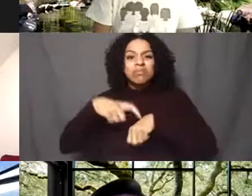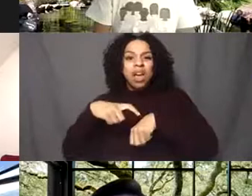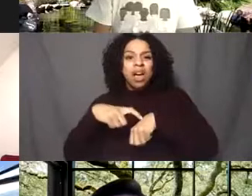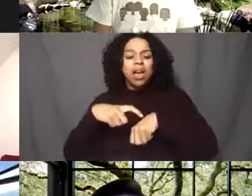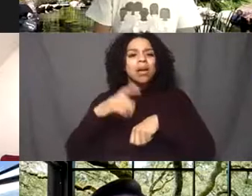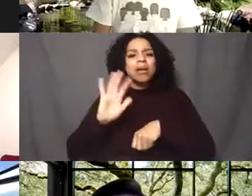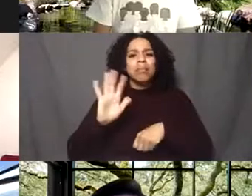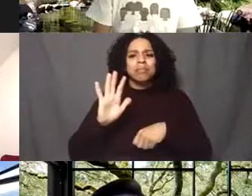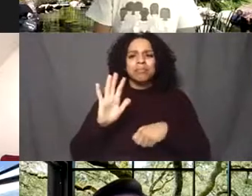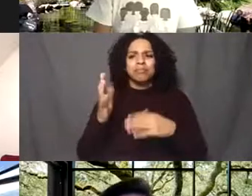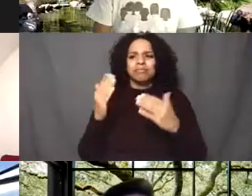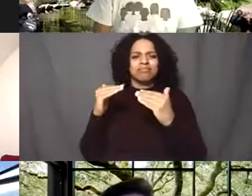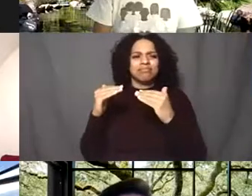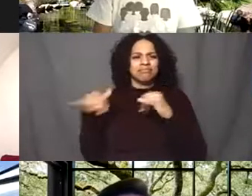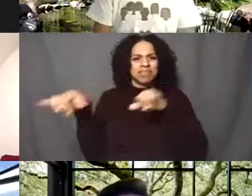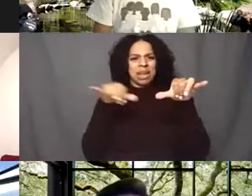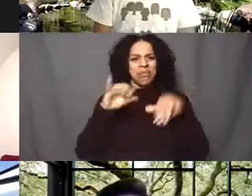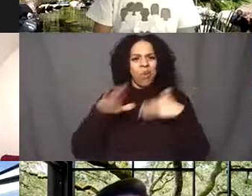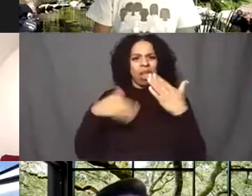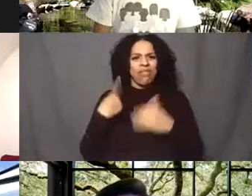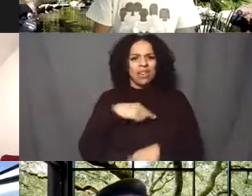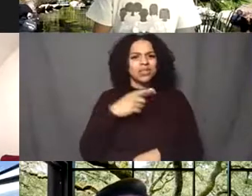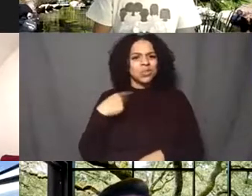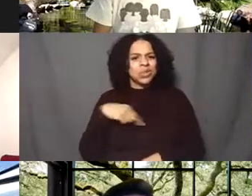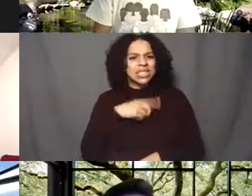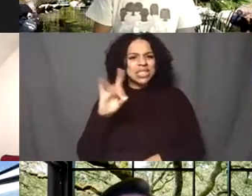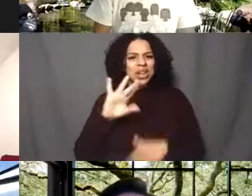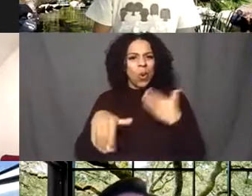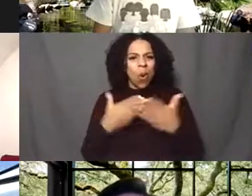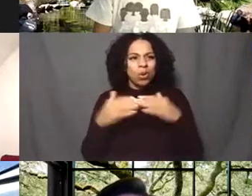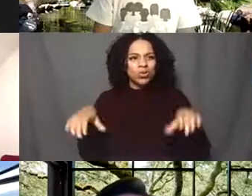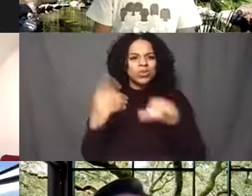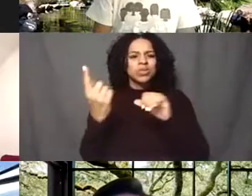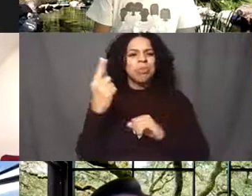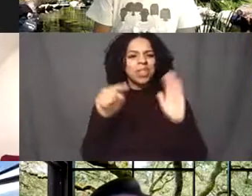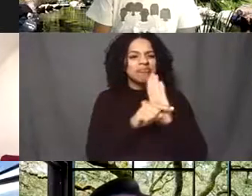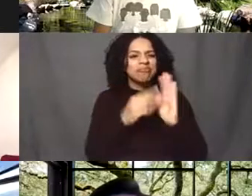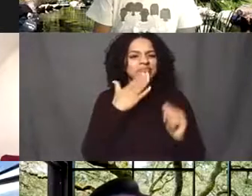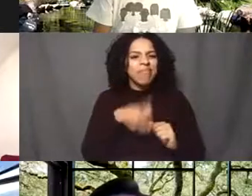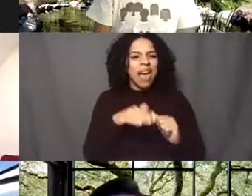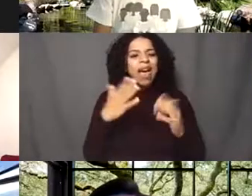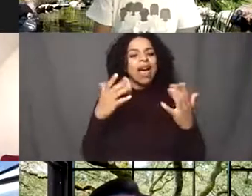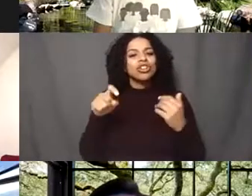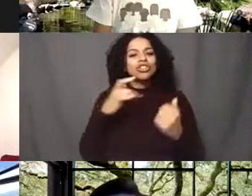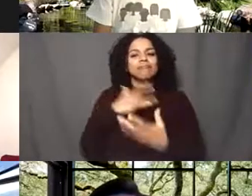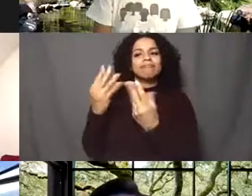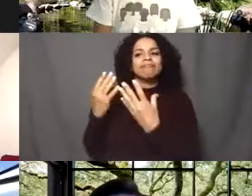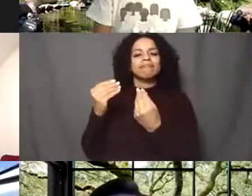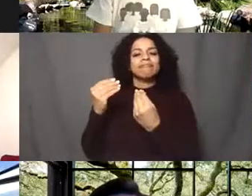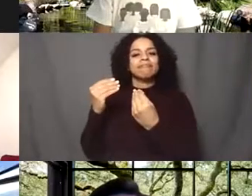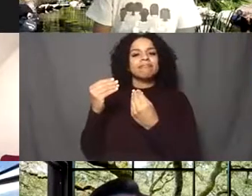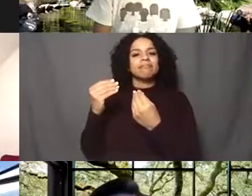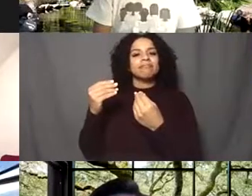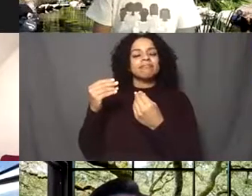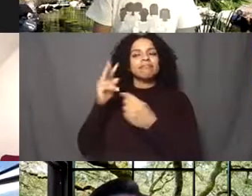that he's amazing in that way, in his heart and humanity, particularly for Black Americans, but for all marginalized